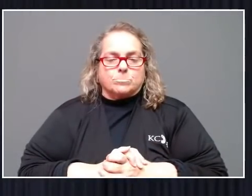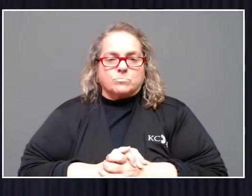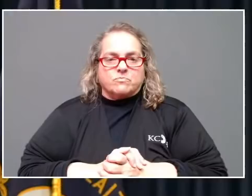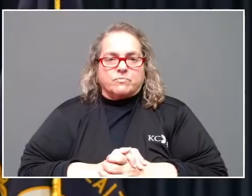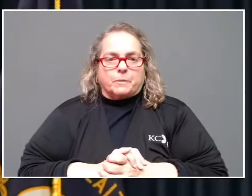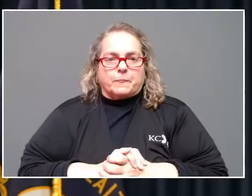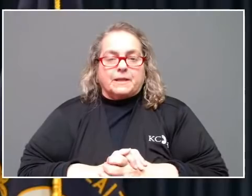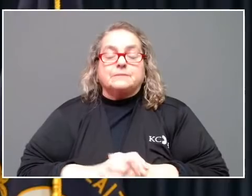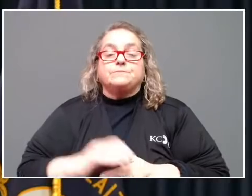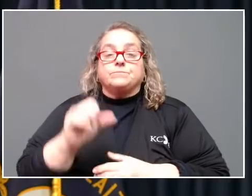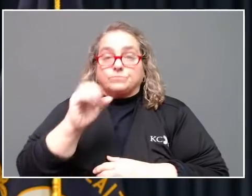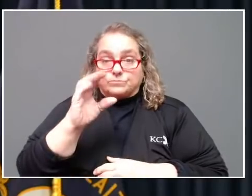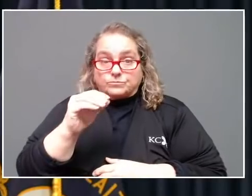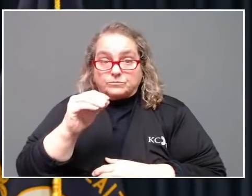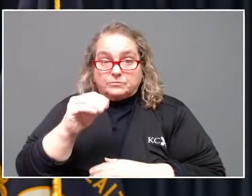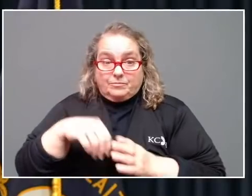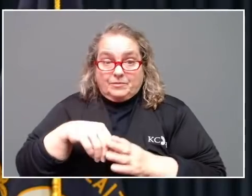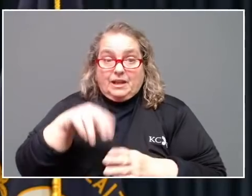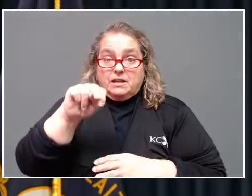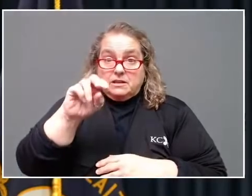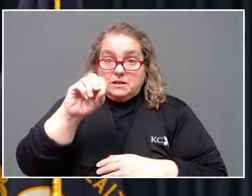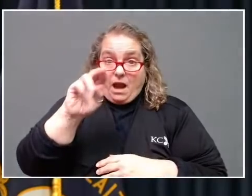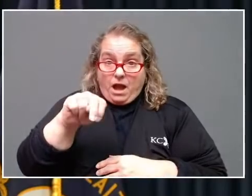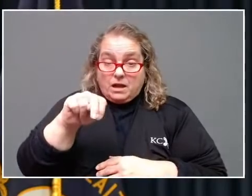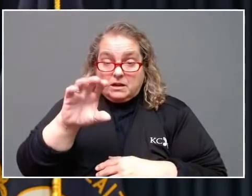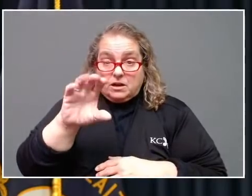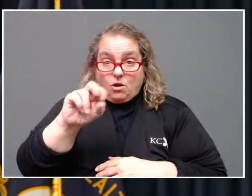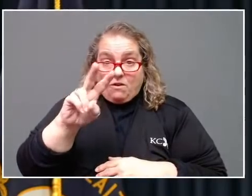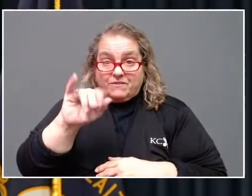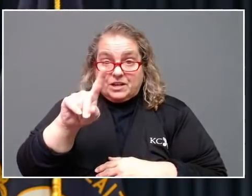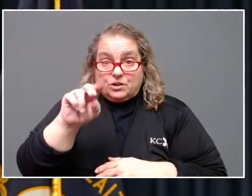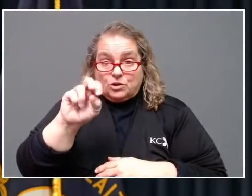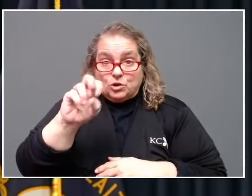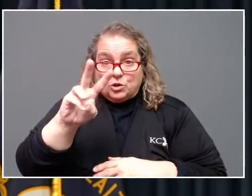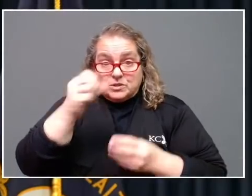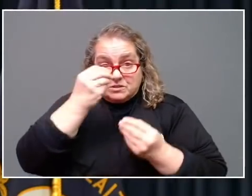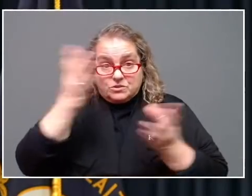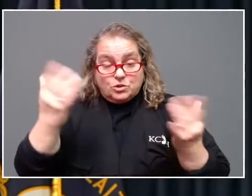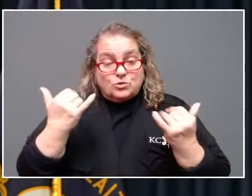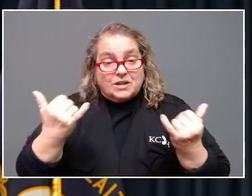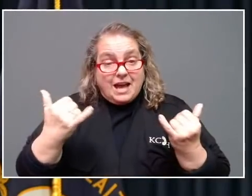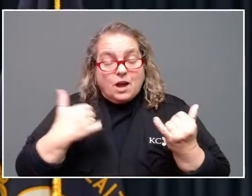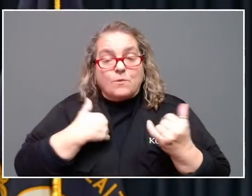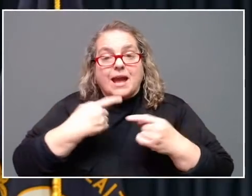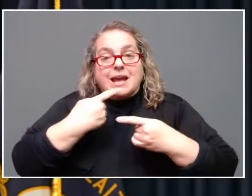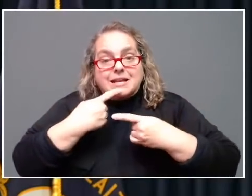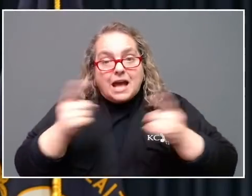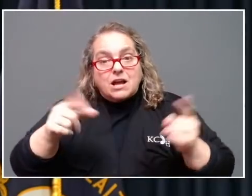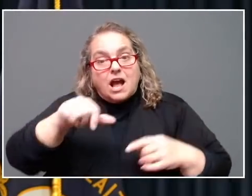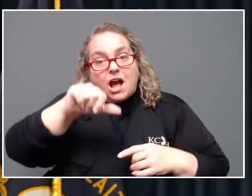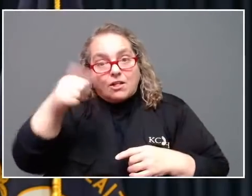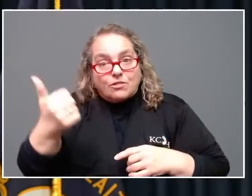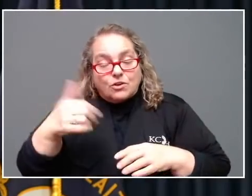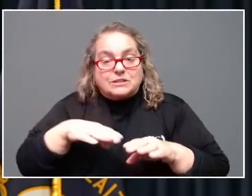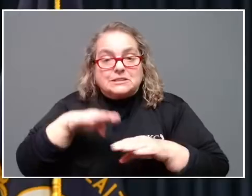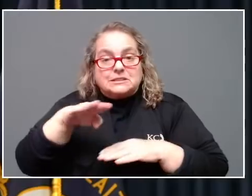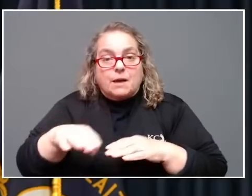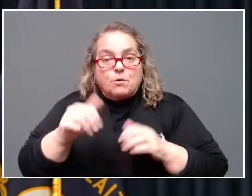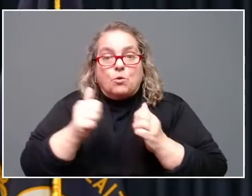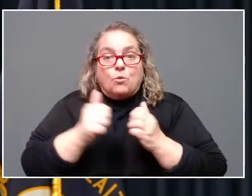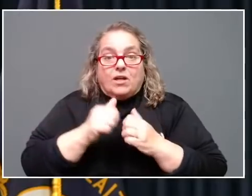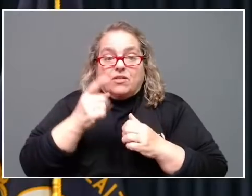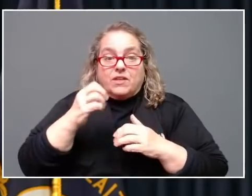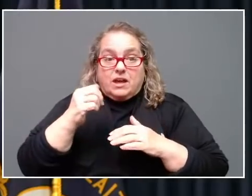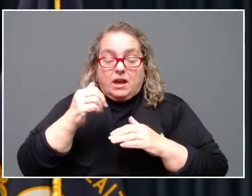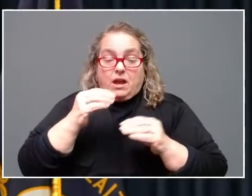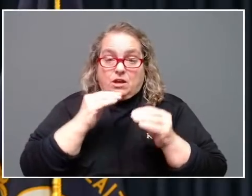So in non-COVID news, today we announced another major step towards the construction and development of the Ford